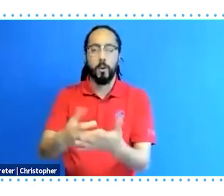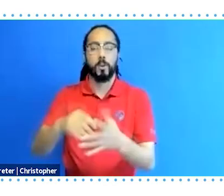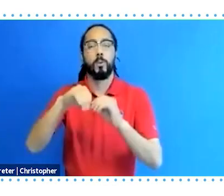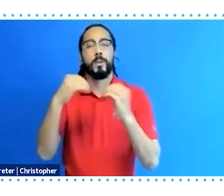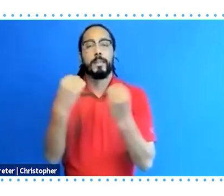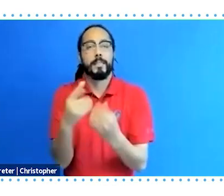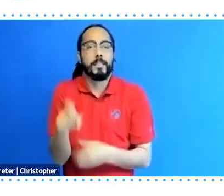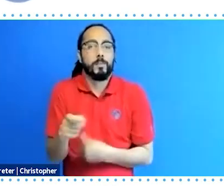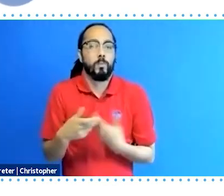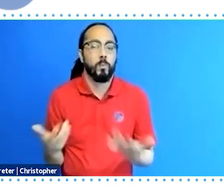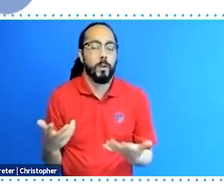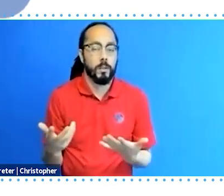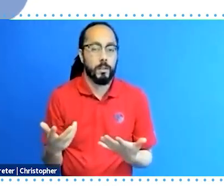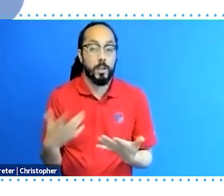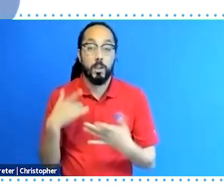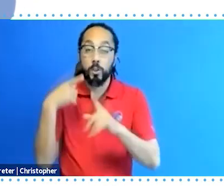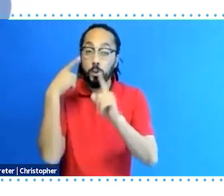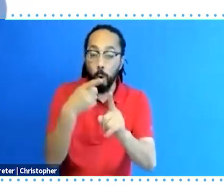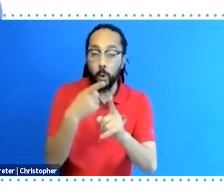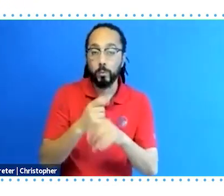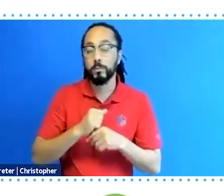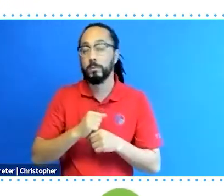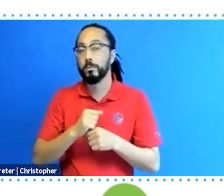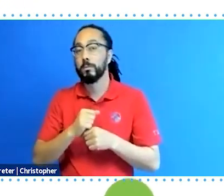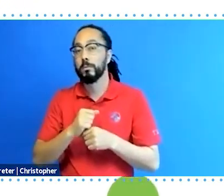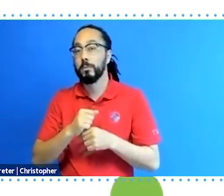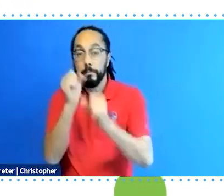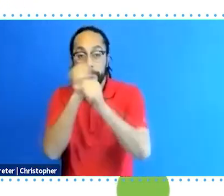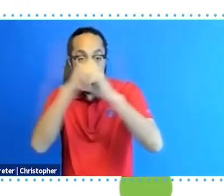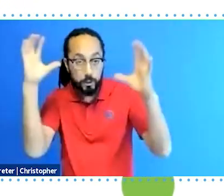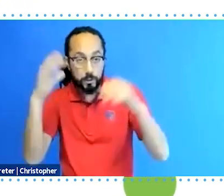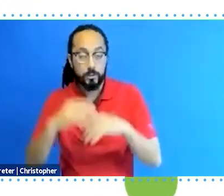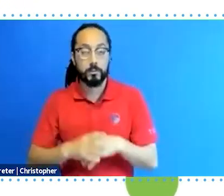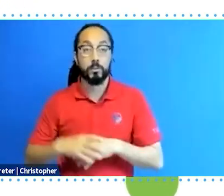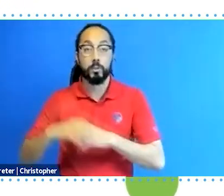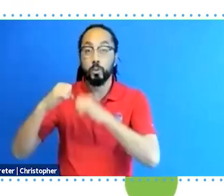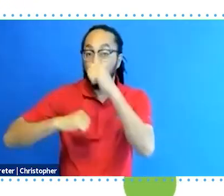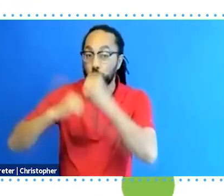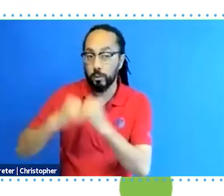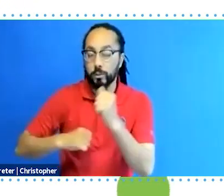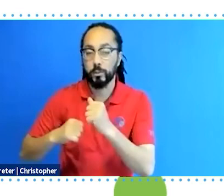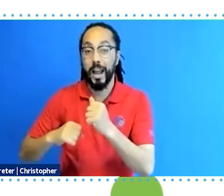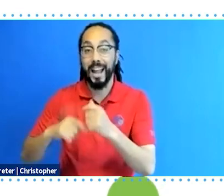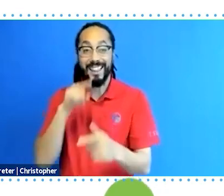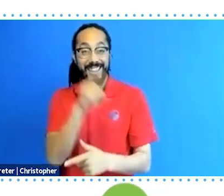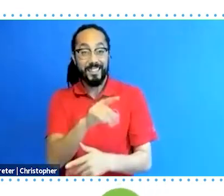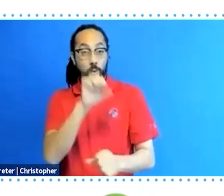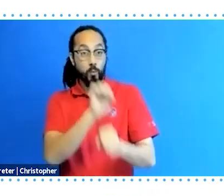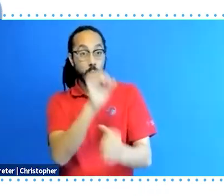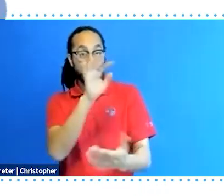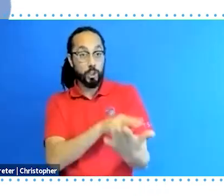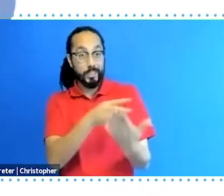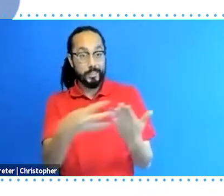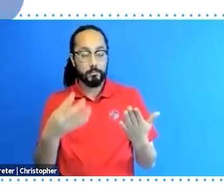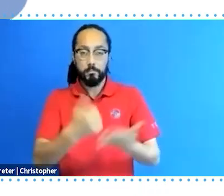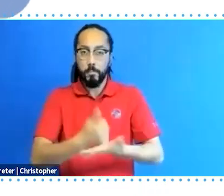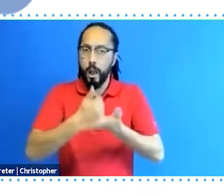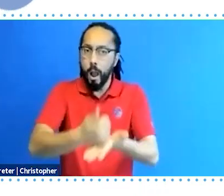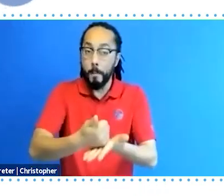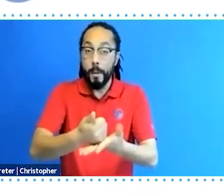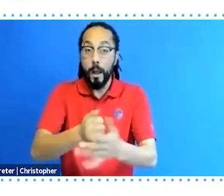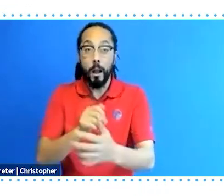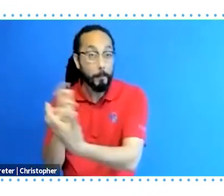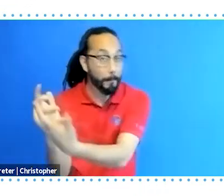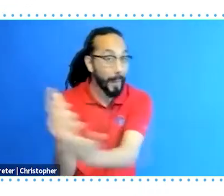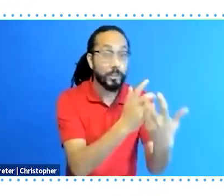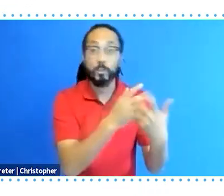goals of your organization, the mission, the structure? And looking at this worksheet might just be a way, and it might not work for everyone, just to sit down and